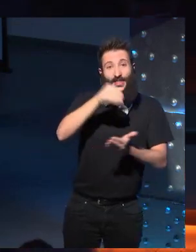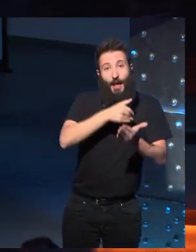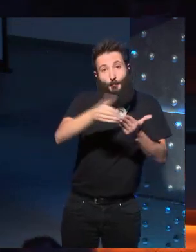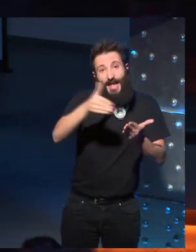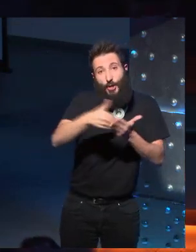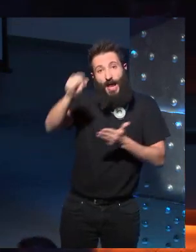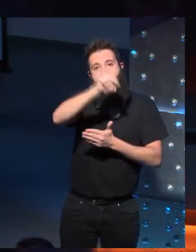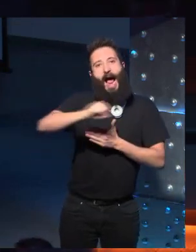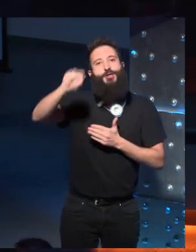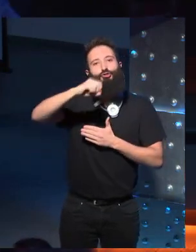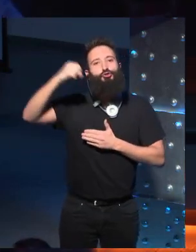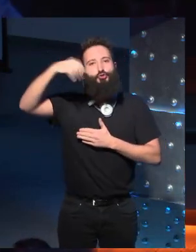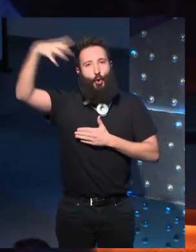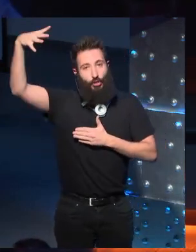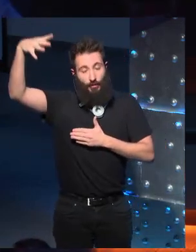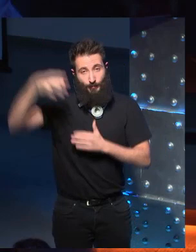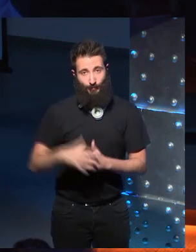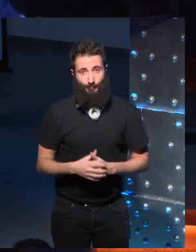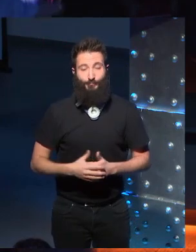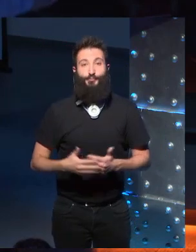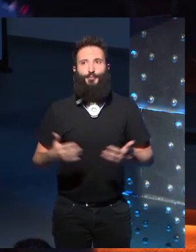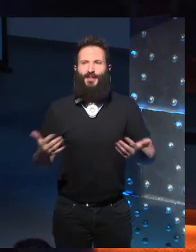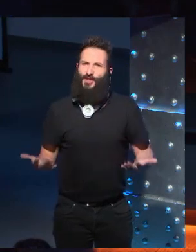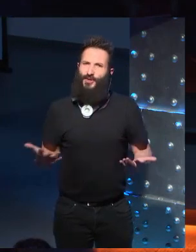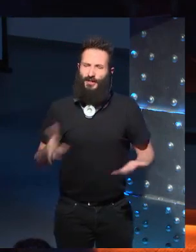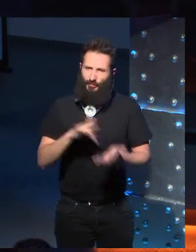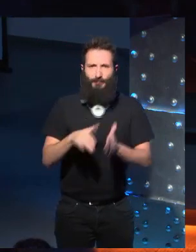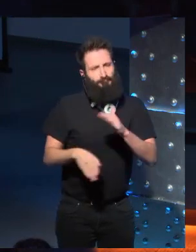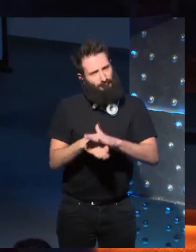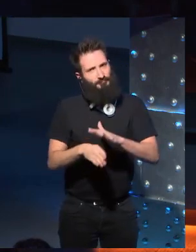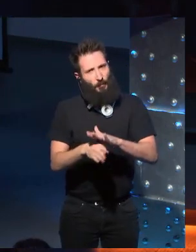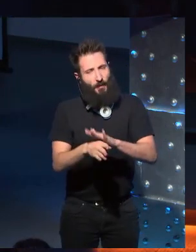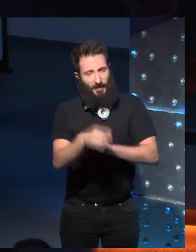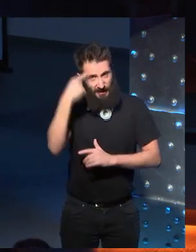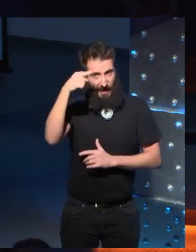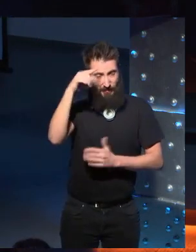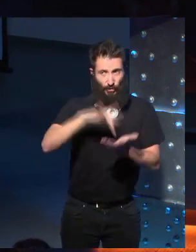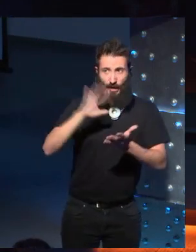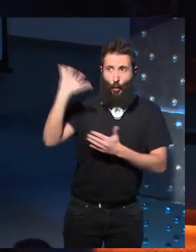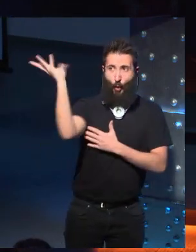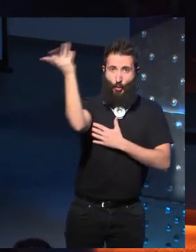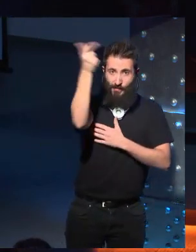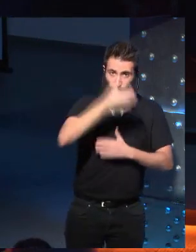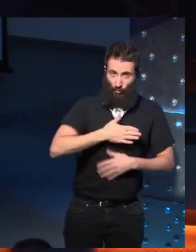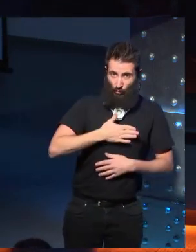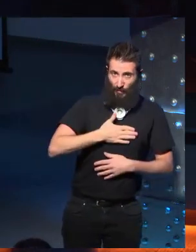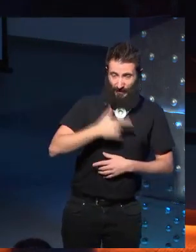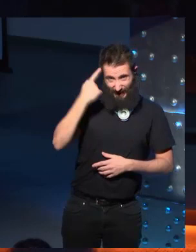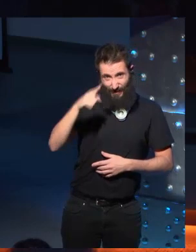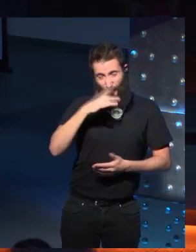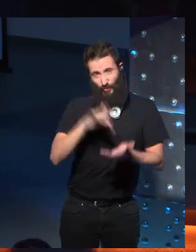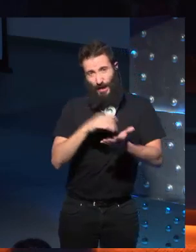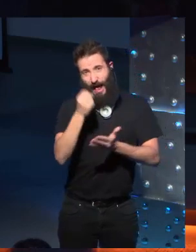away. So let's continue. We know our universe is at least 13 million light